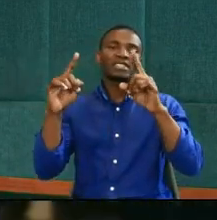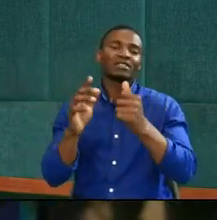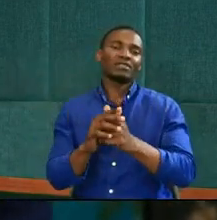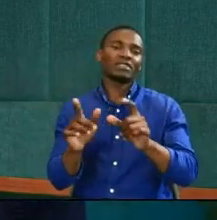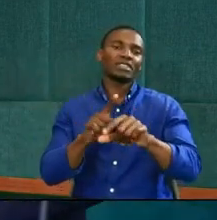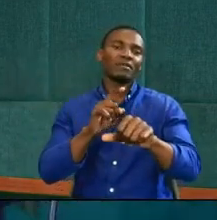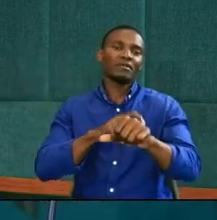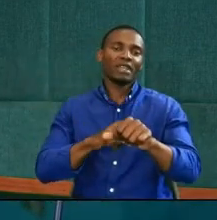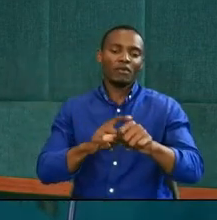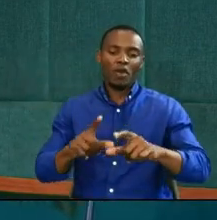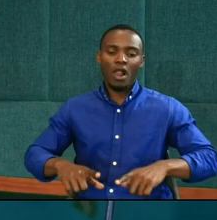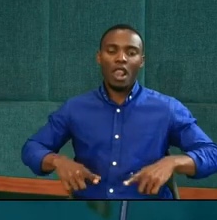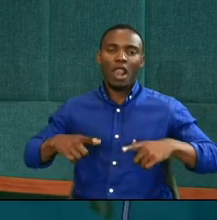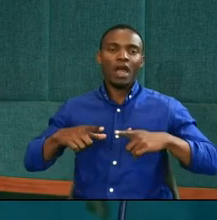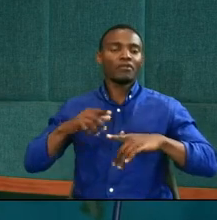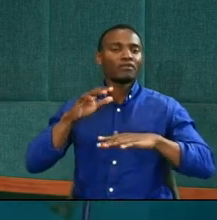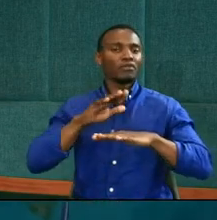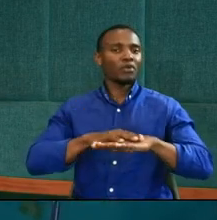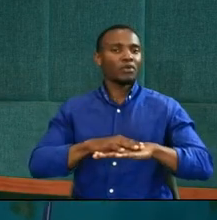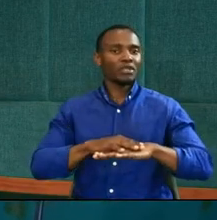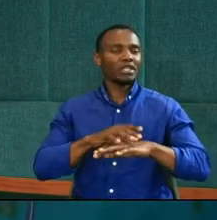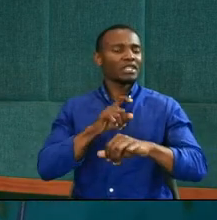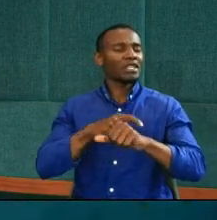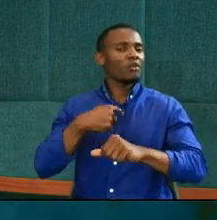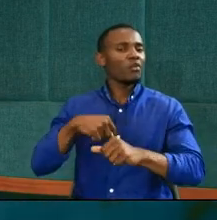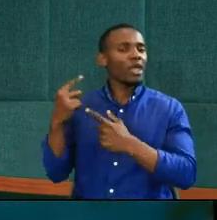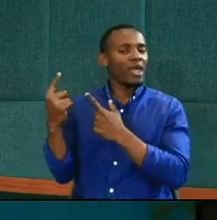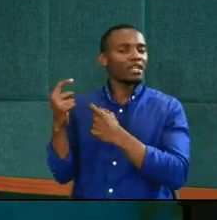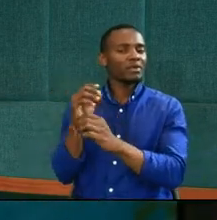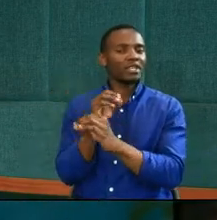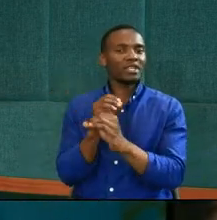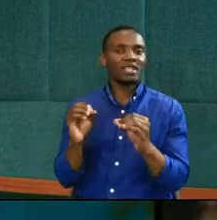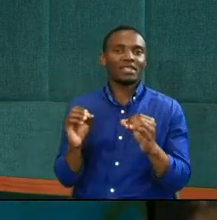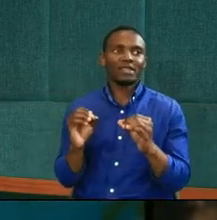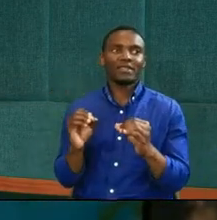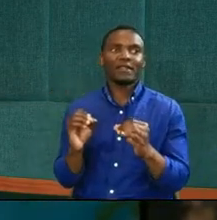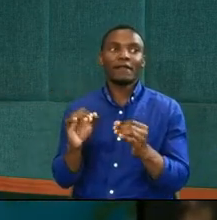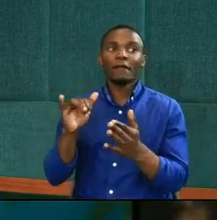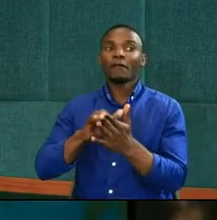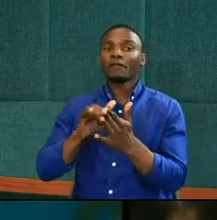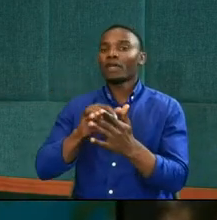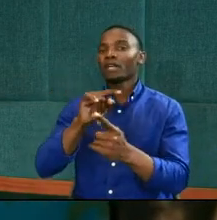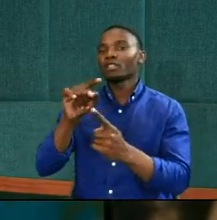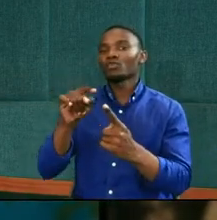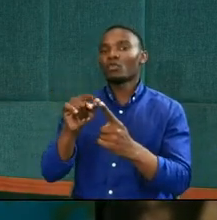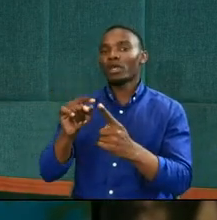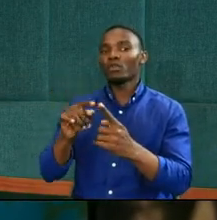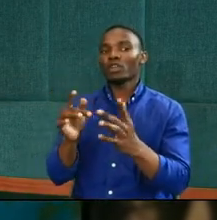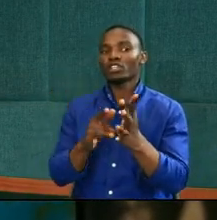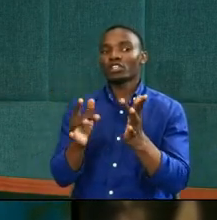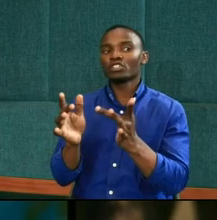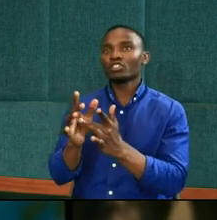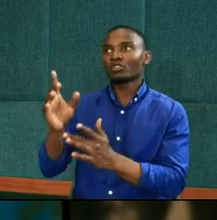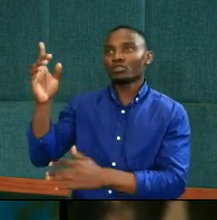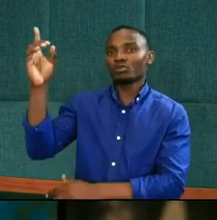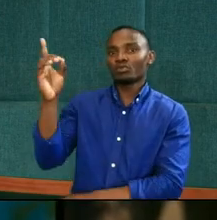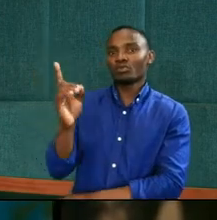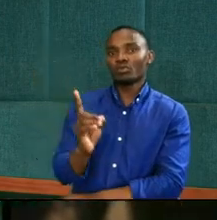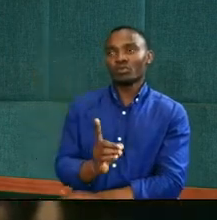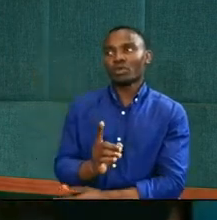good, when we least expect it. That's when the Lord is